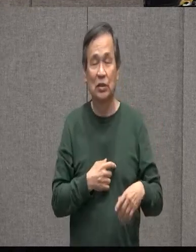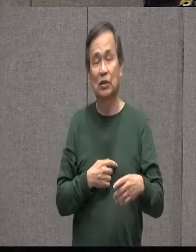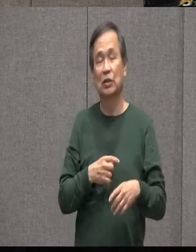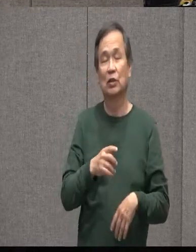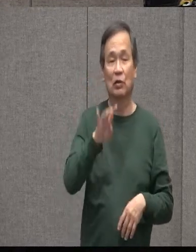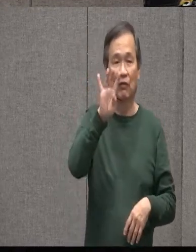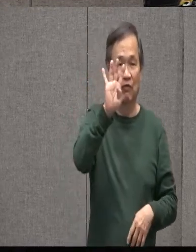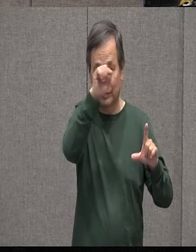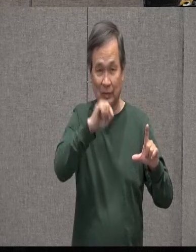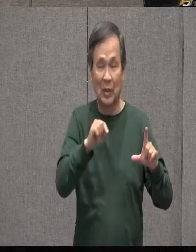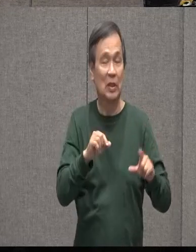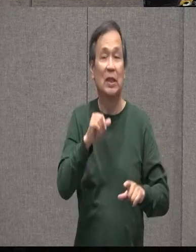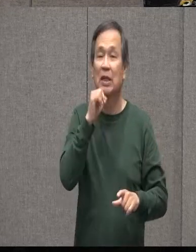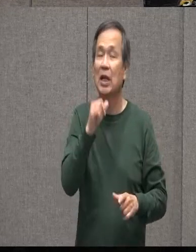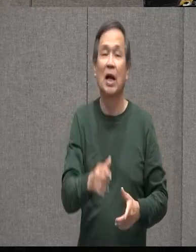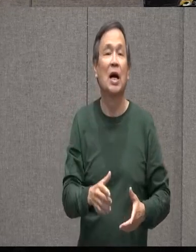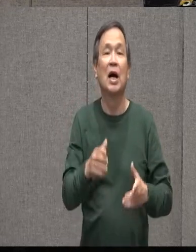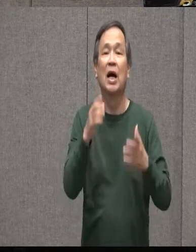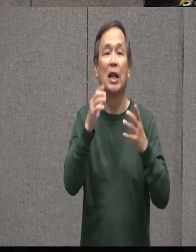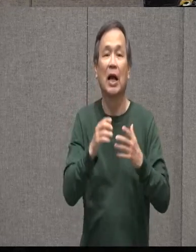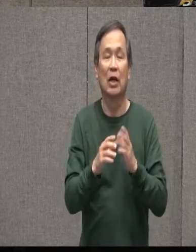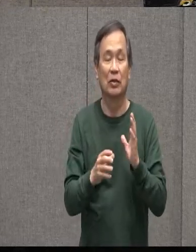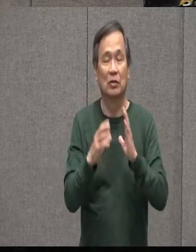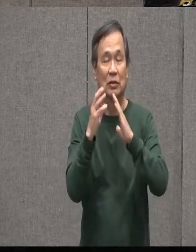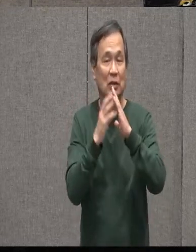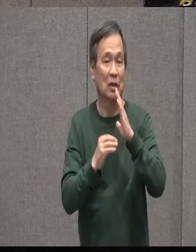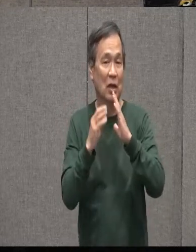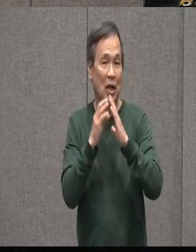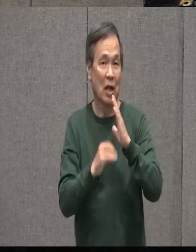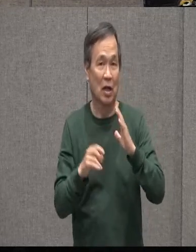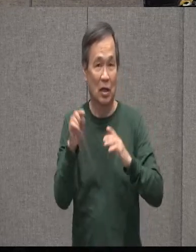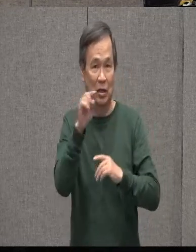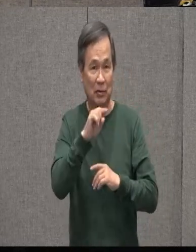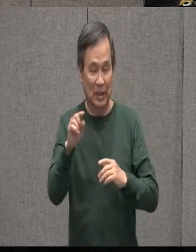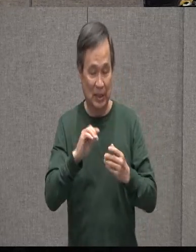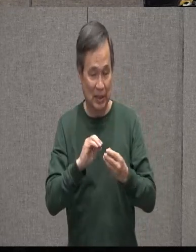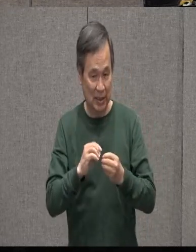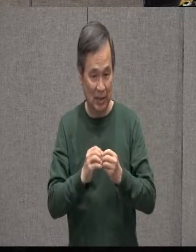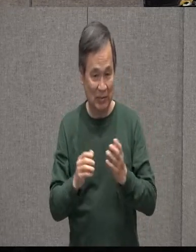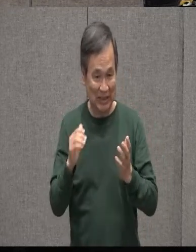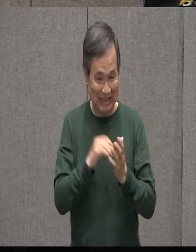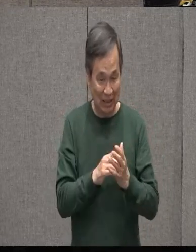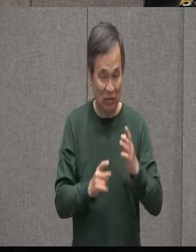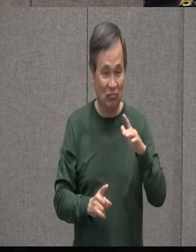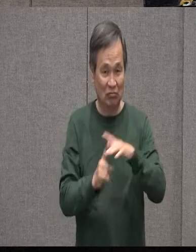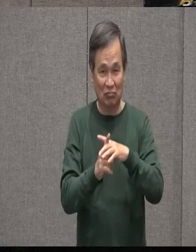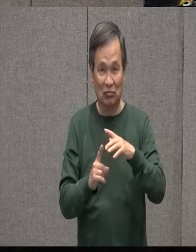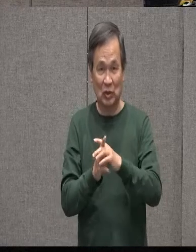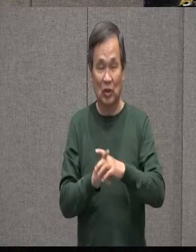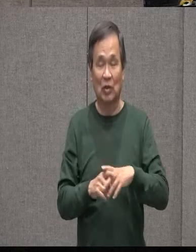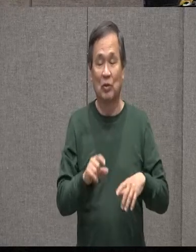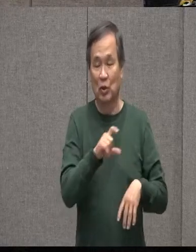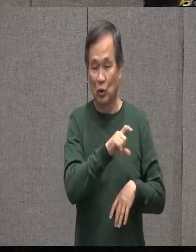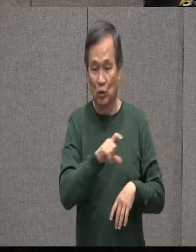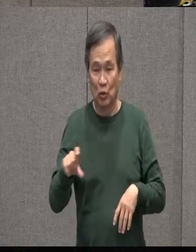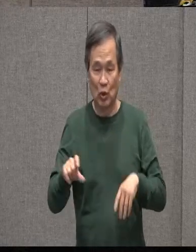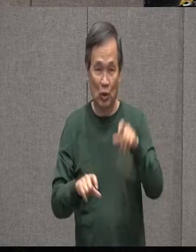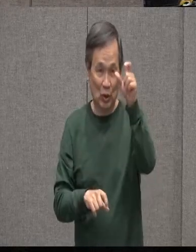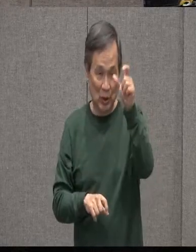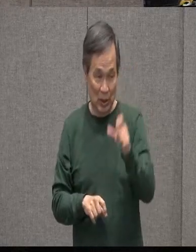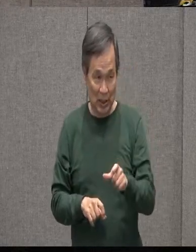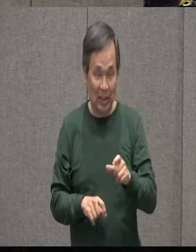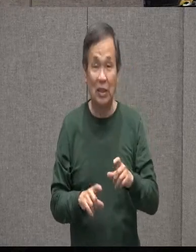a 4x4 grid. So what you can notice about this Ken puzzle is that there are